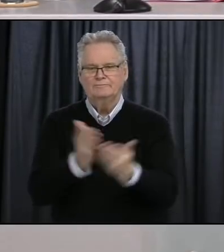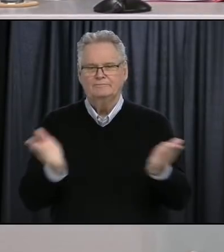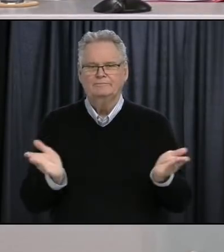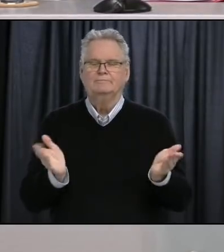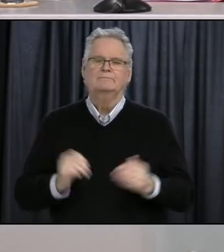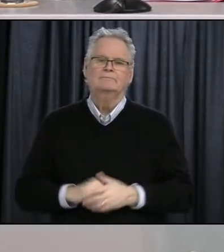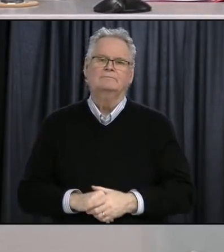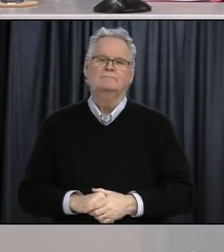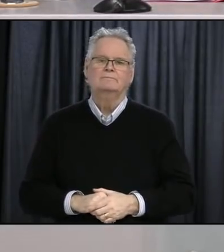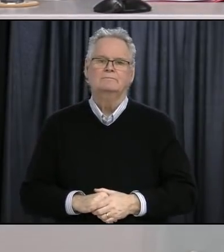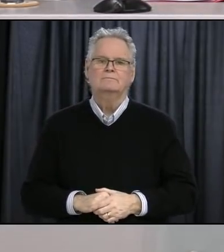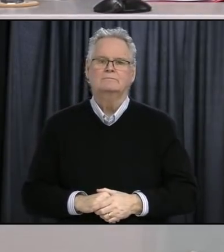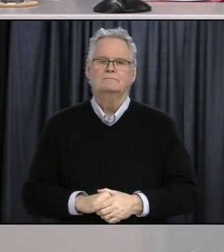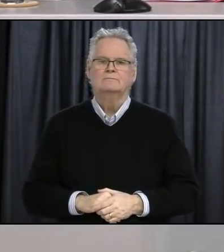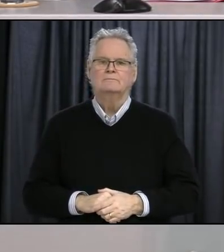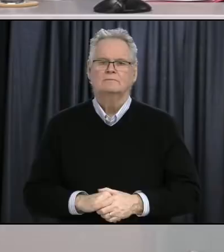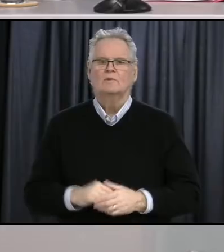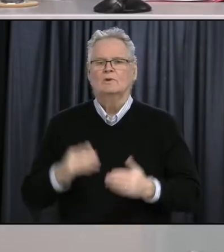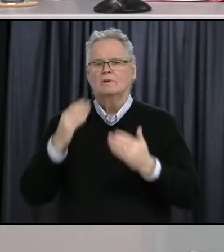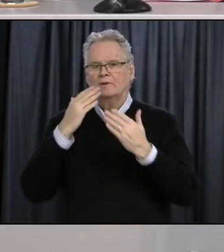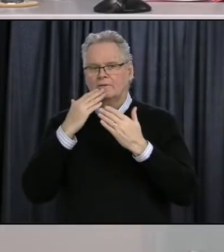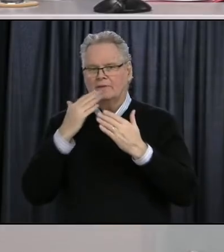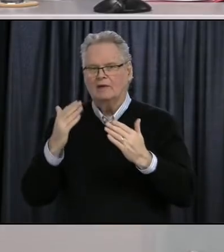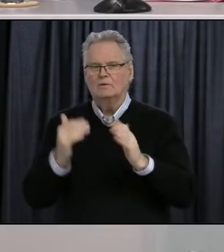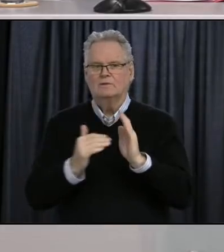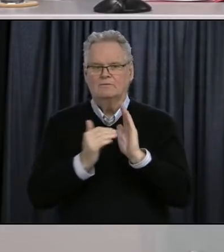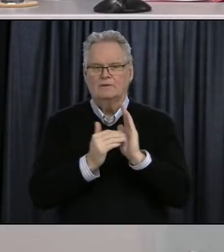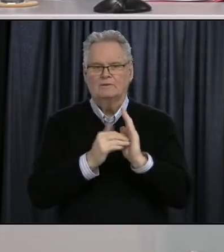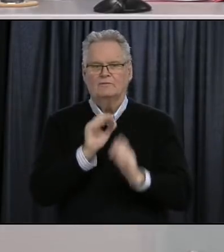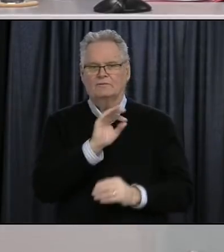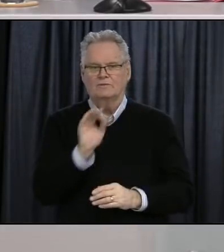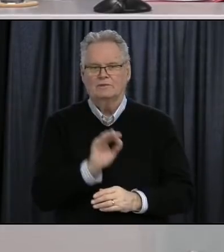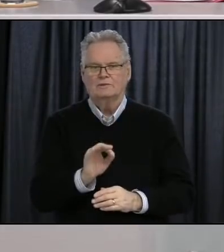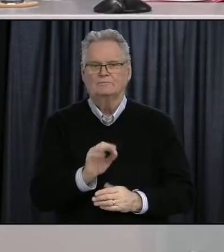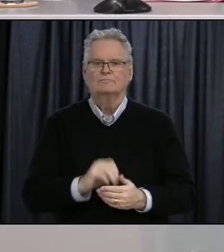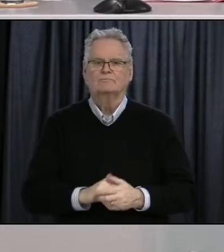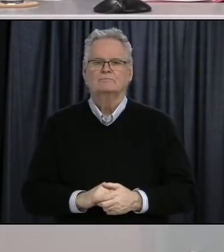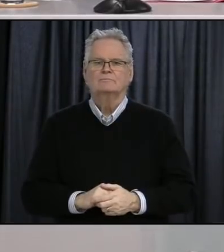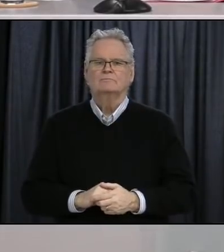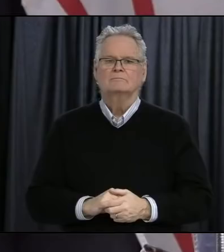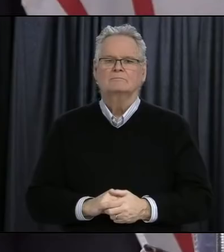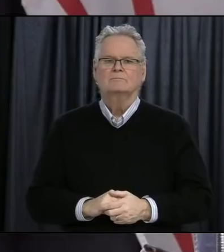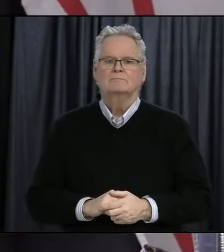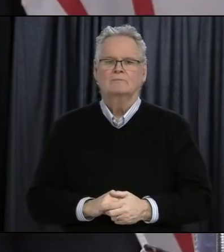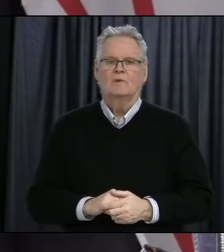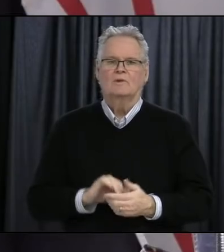Well, thank you, Dr. Fitzgerald. I'm relieved with how this week has shaped up. Single-digit numbers and